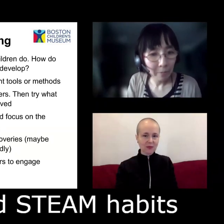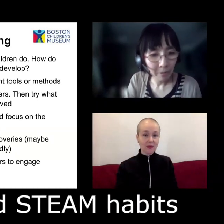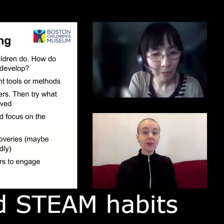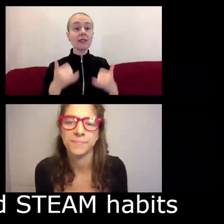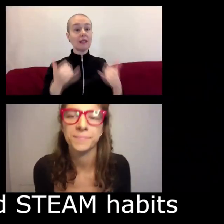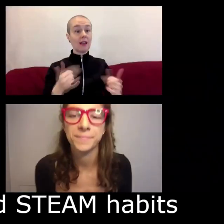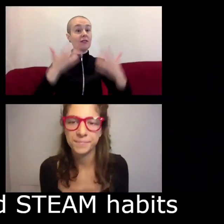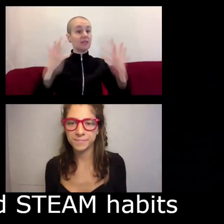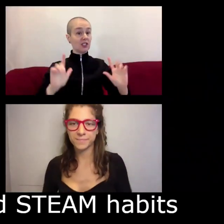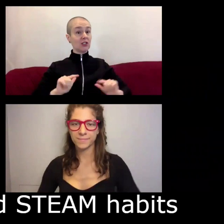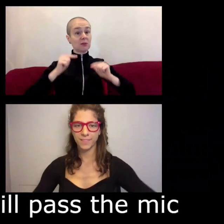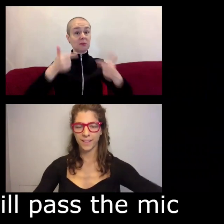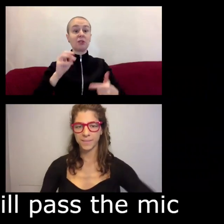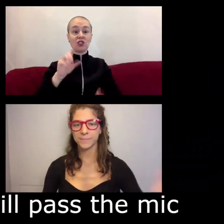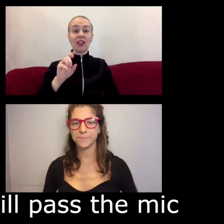Misha.